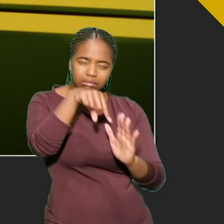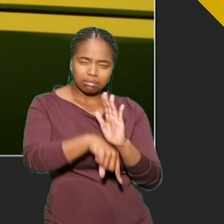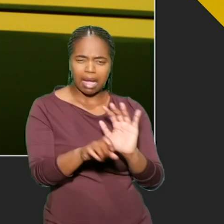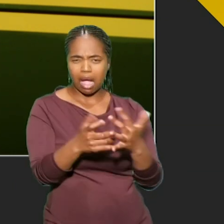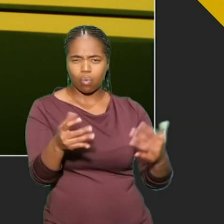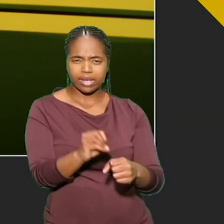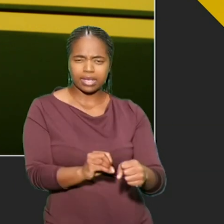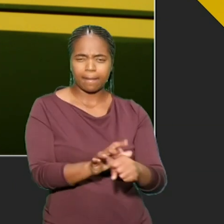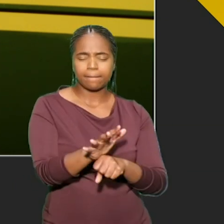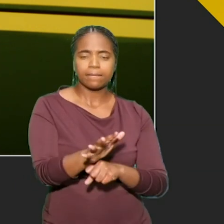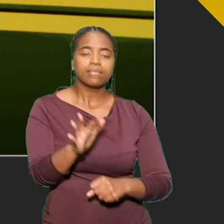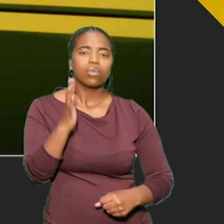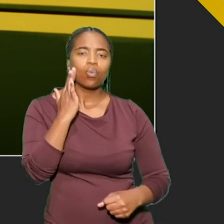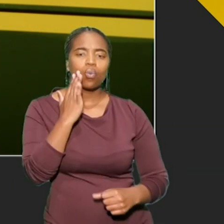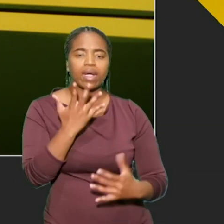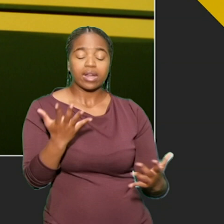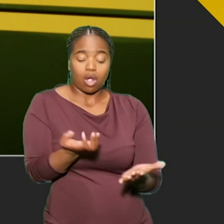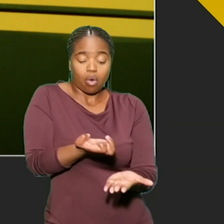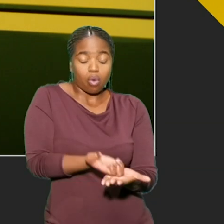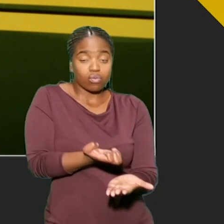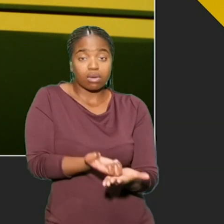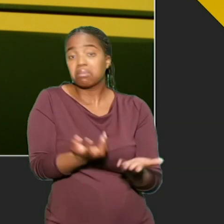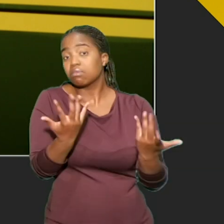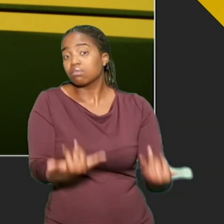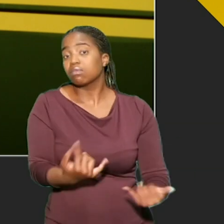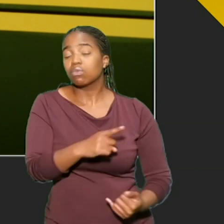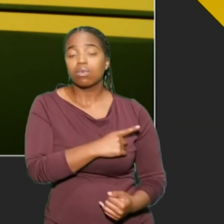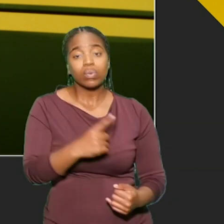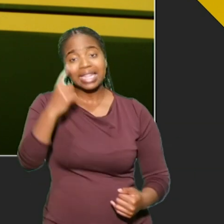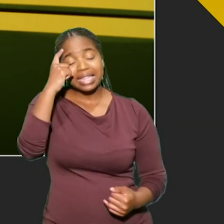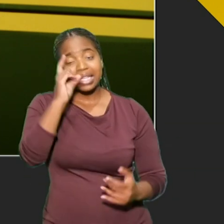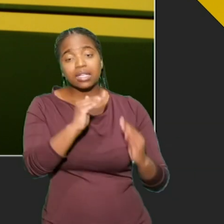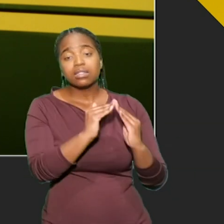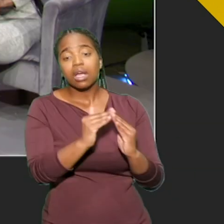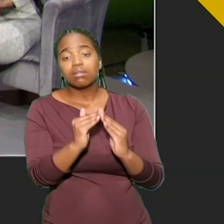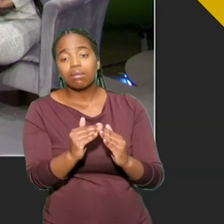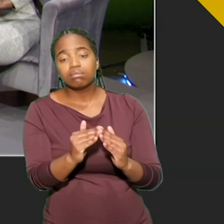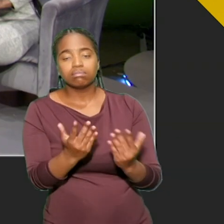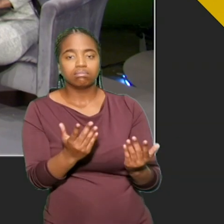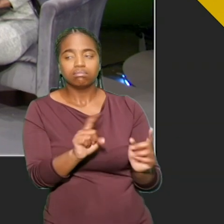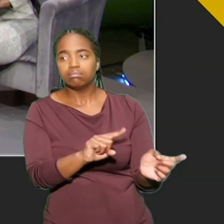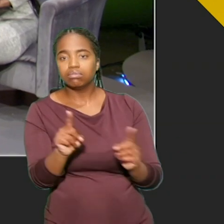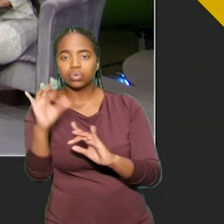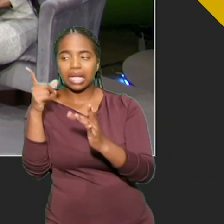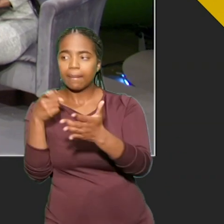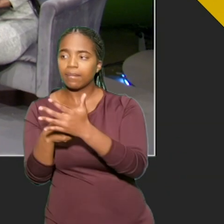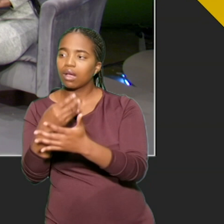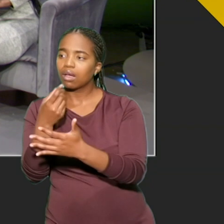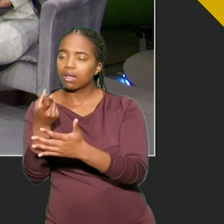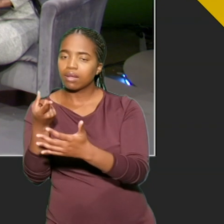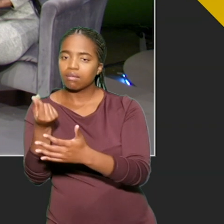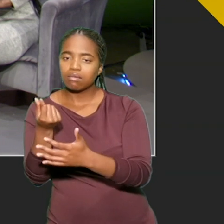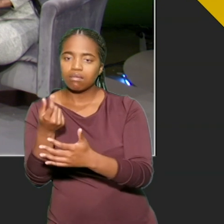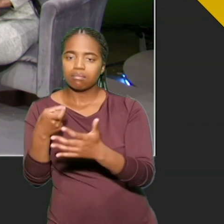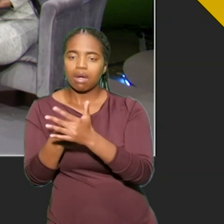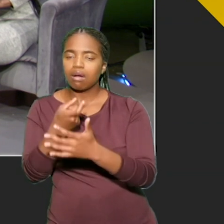the impact plays when it comes to the economy. I mean, we think about the township going to town to spend money. What if that money was spent in